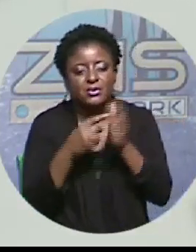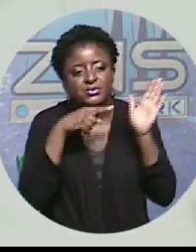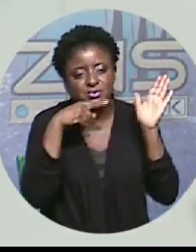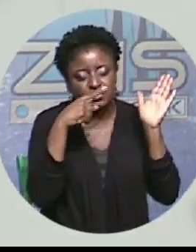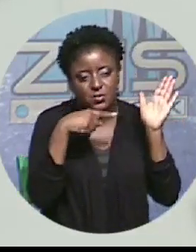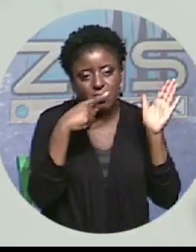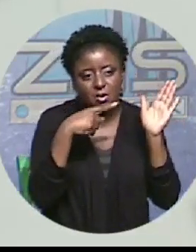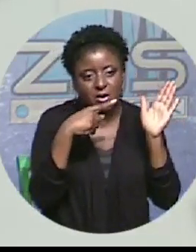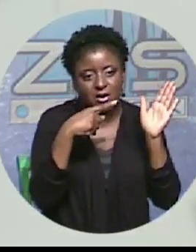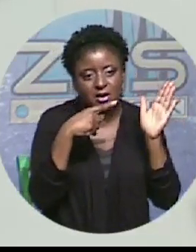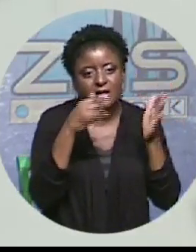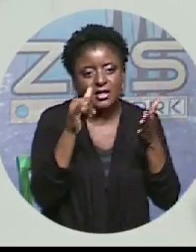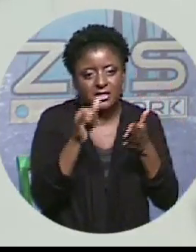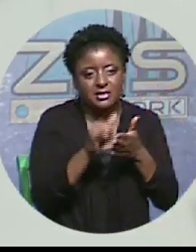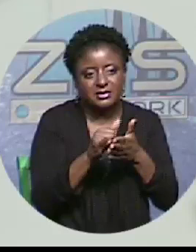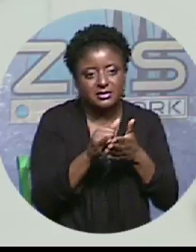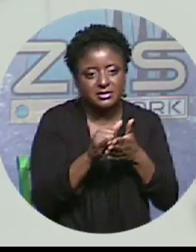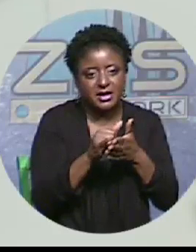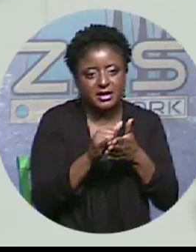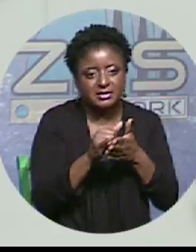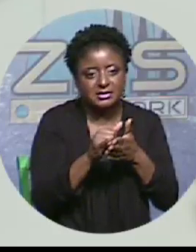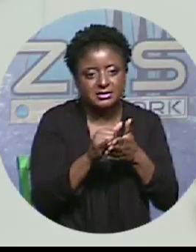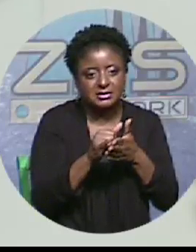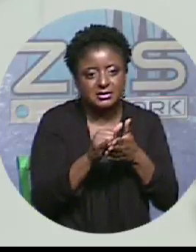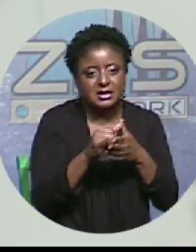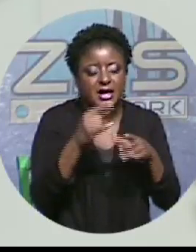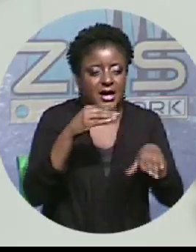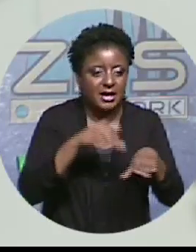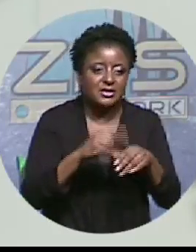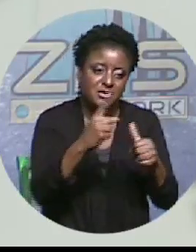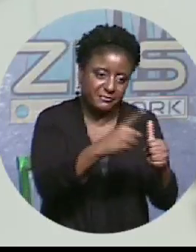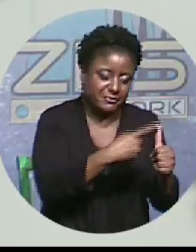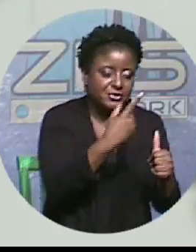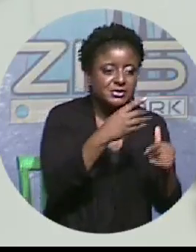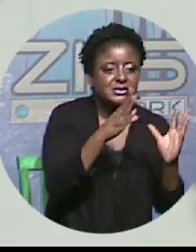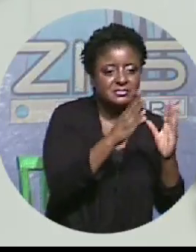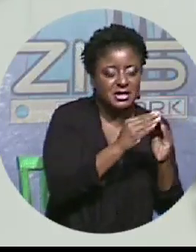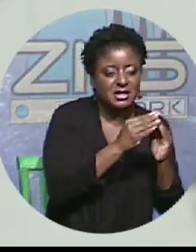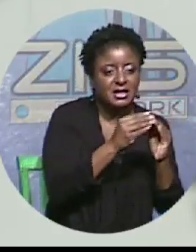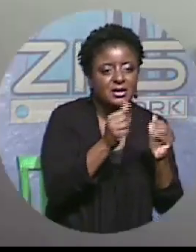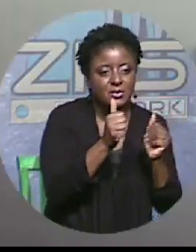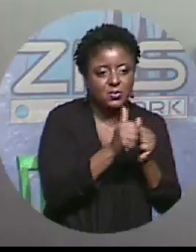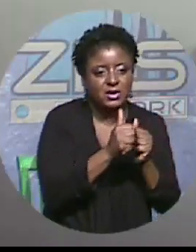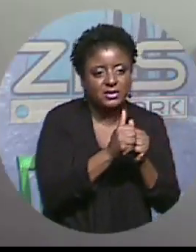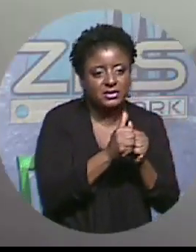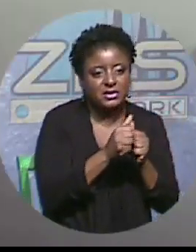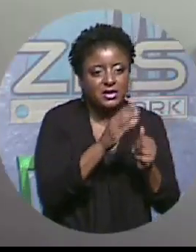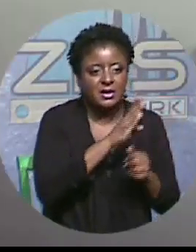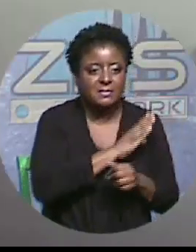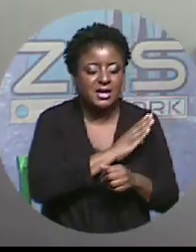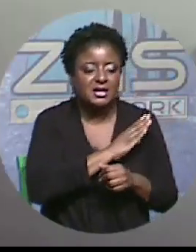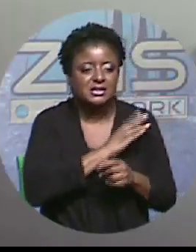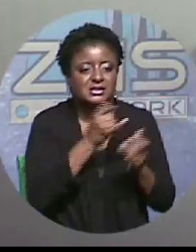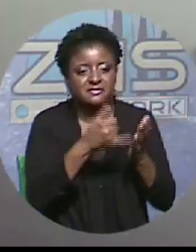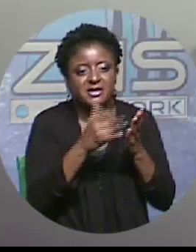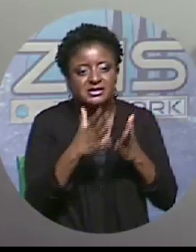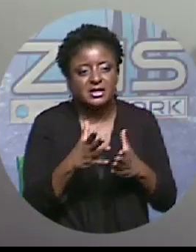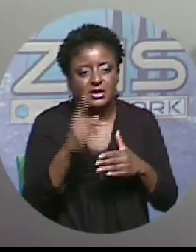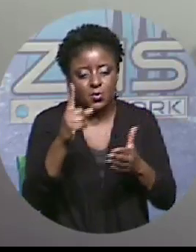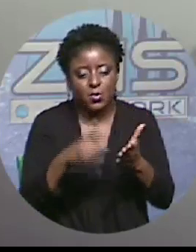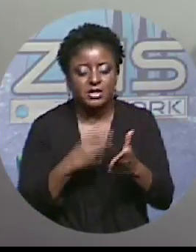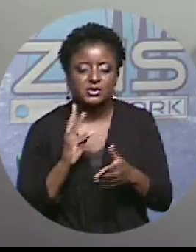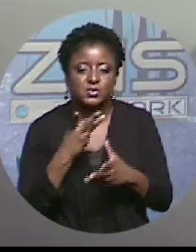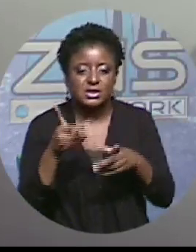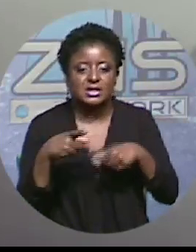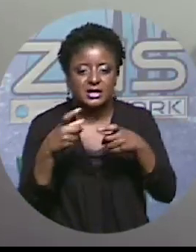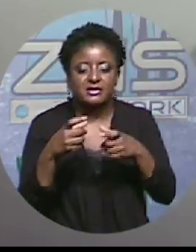Nygard's team. Bullard's document alleges at the initial meeting with Bacon's investigators, they were told, once we give false evidence, they will pay